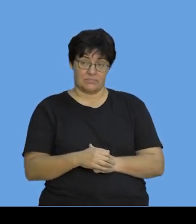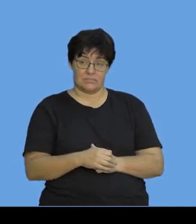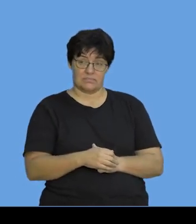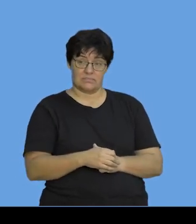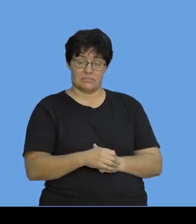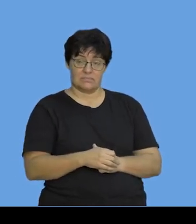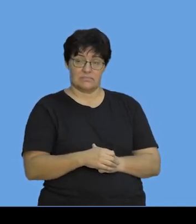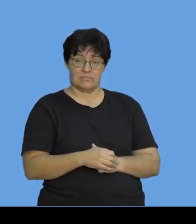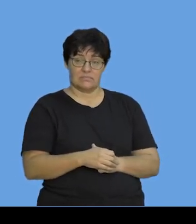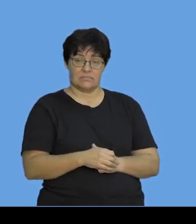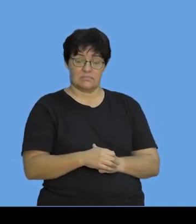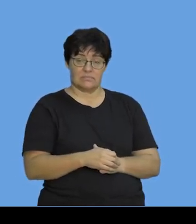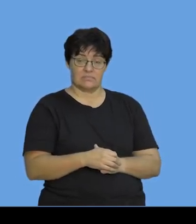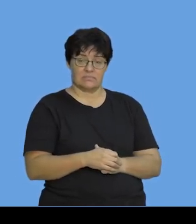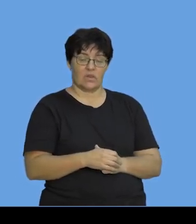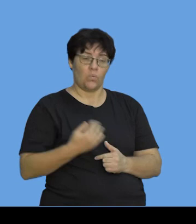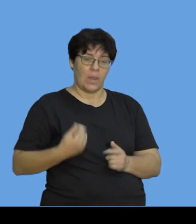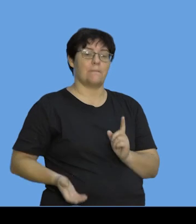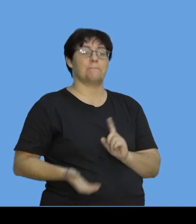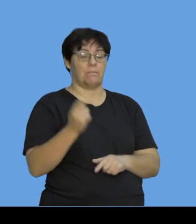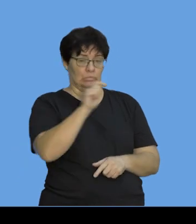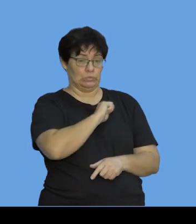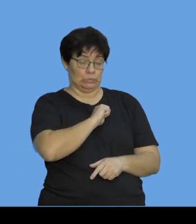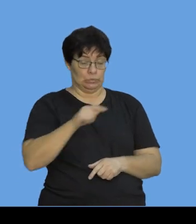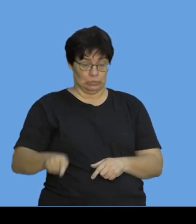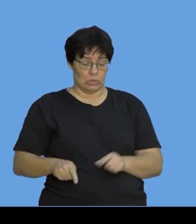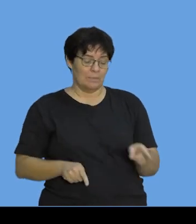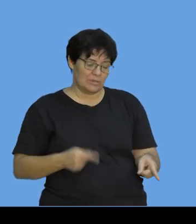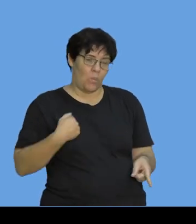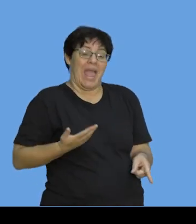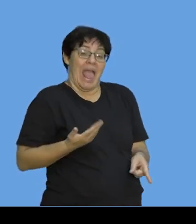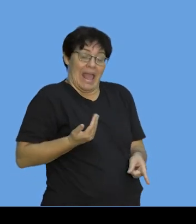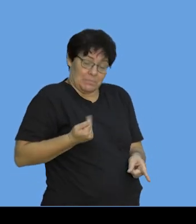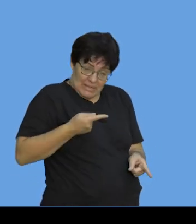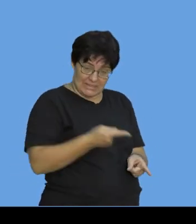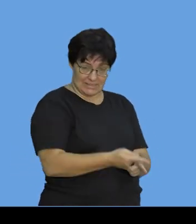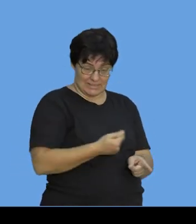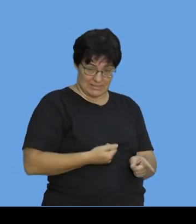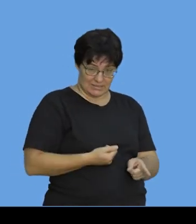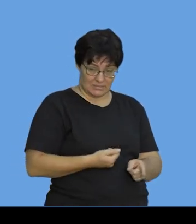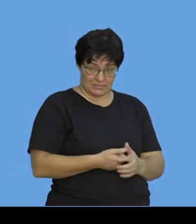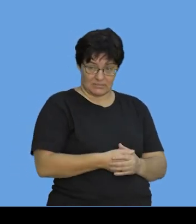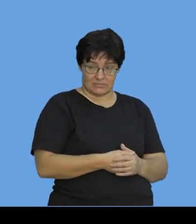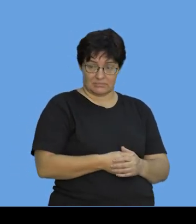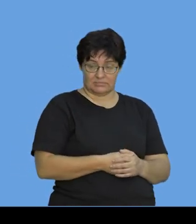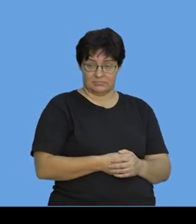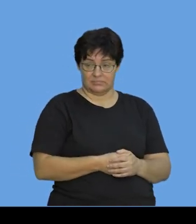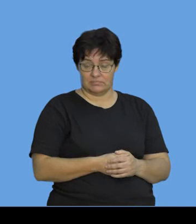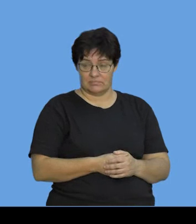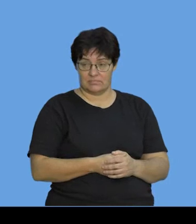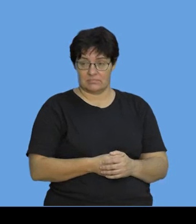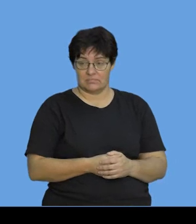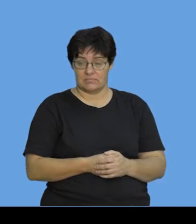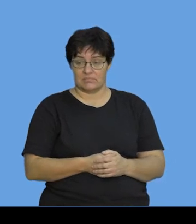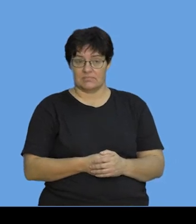yield. This is what was obtained, okay? And then this is actually our theoretical, the one that we